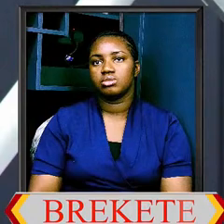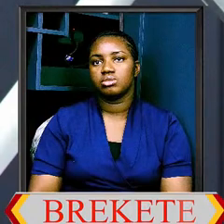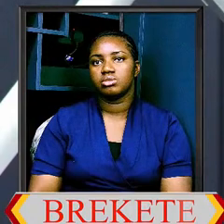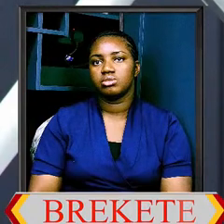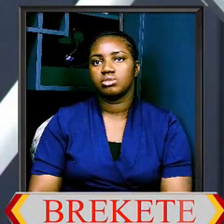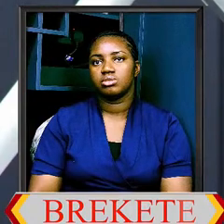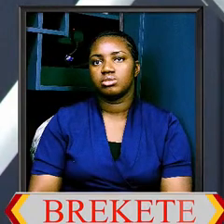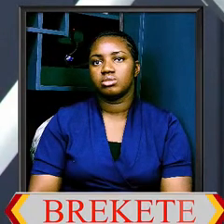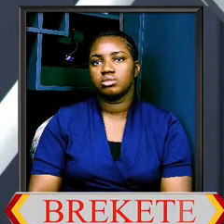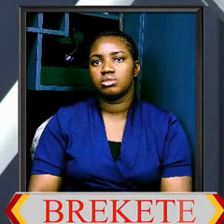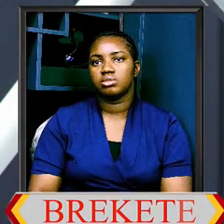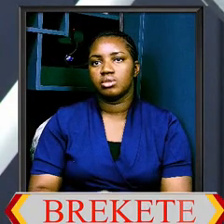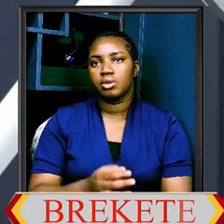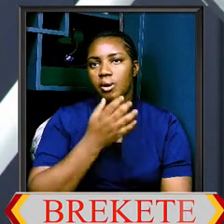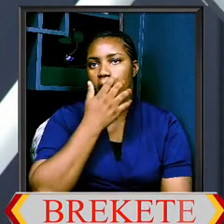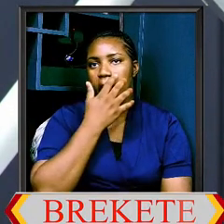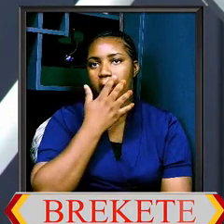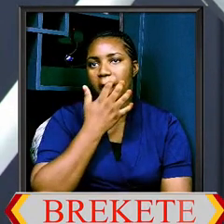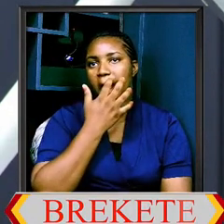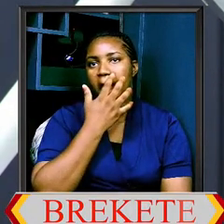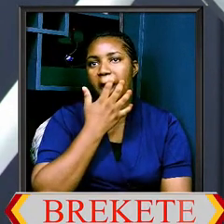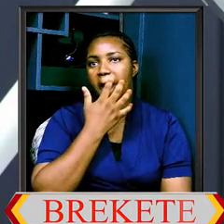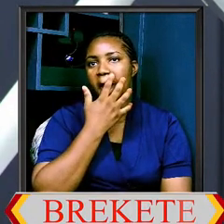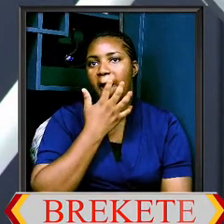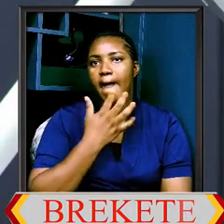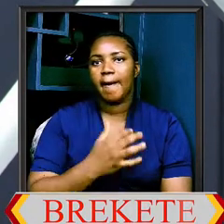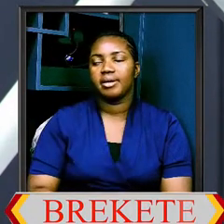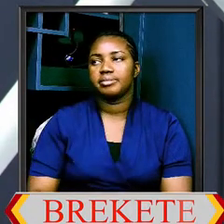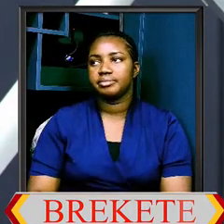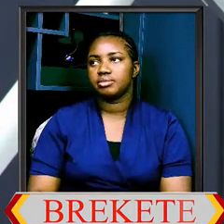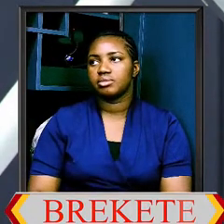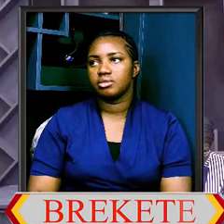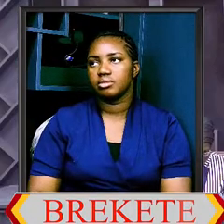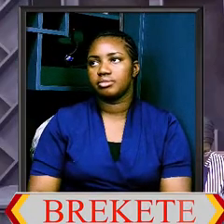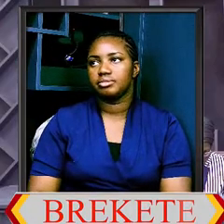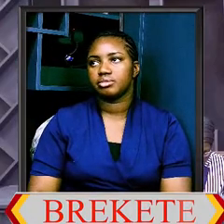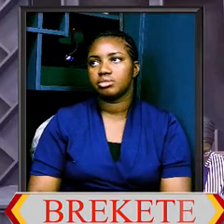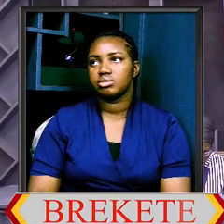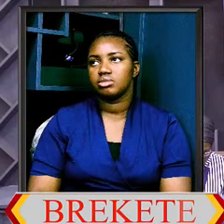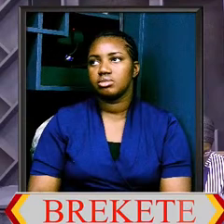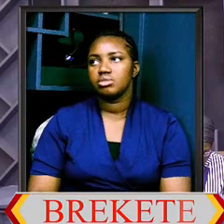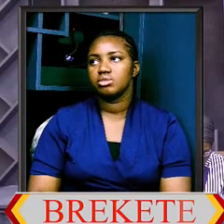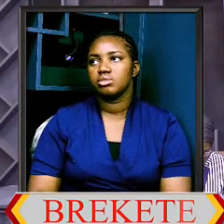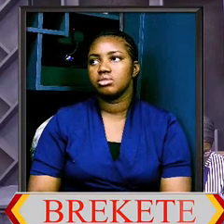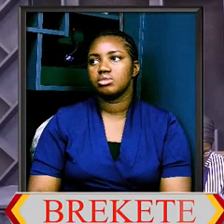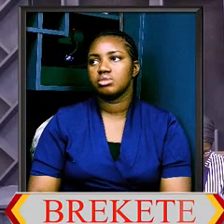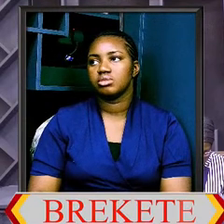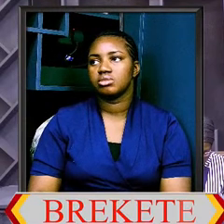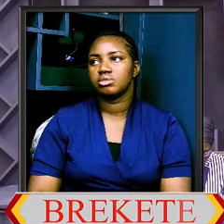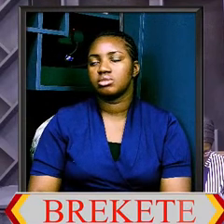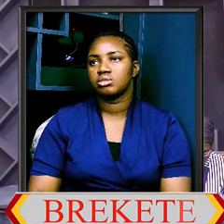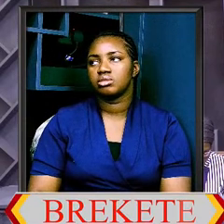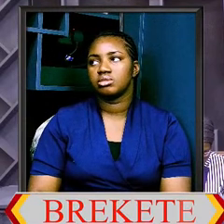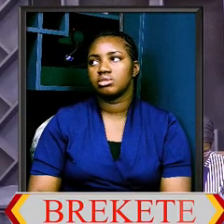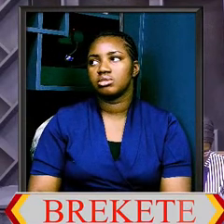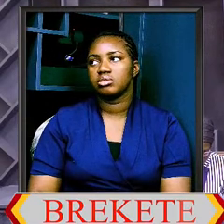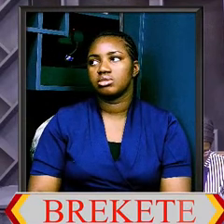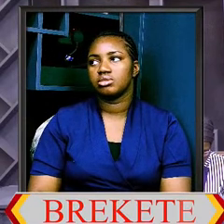tura mu account number ki, zan tura miki kudin mota, zaki zo Abuja. Ogan mijinki